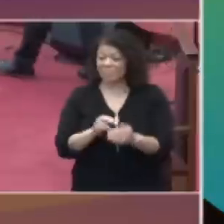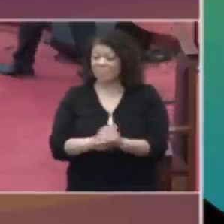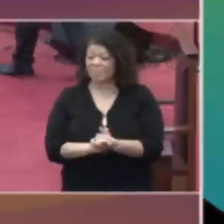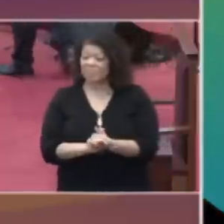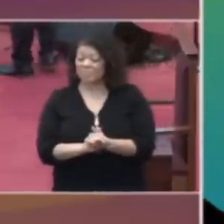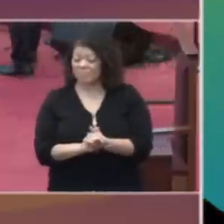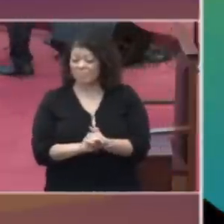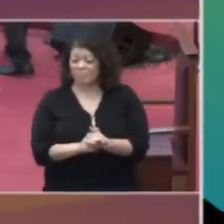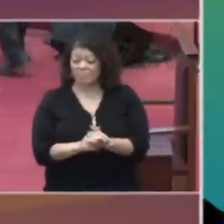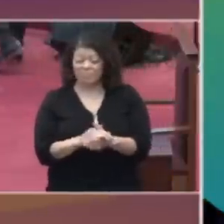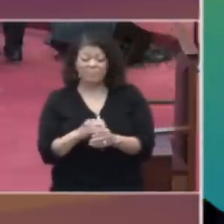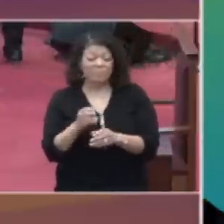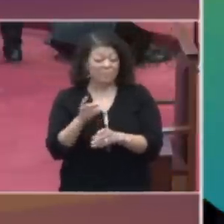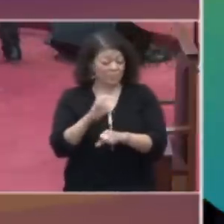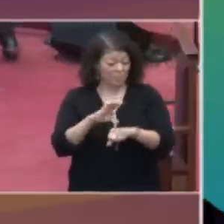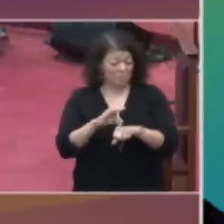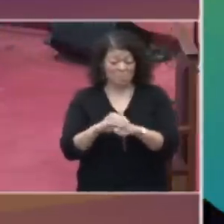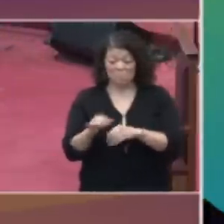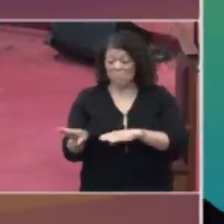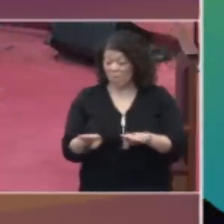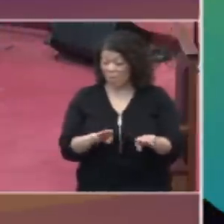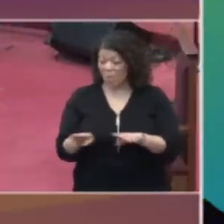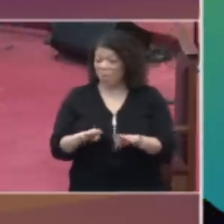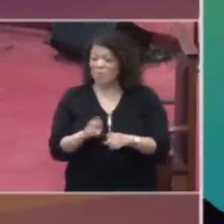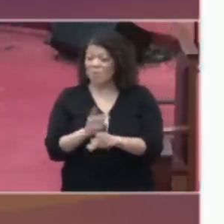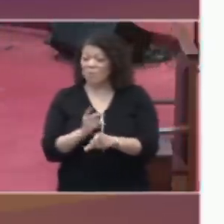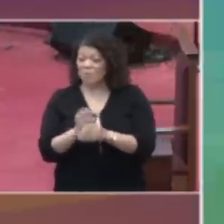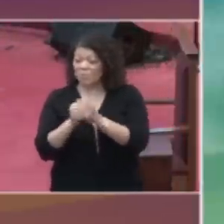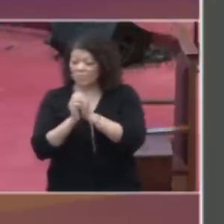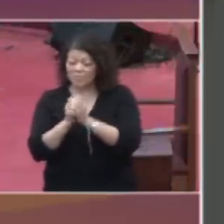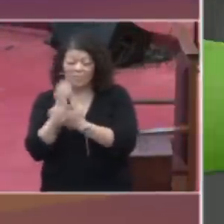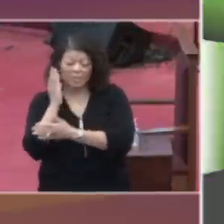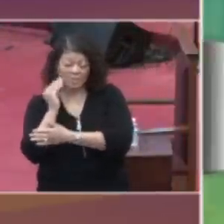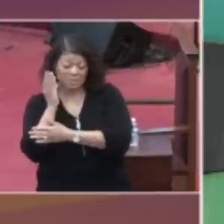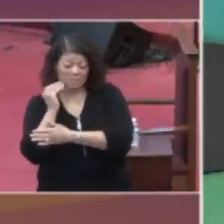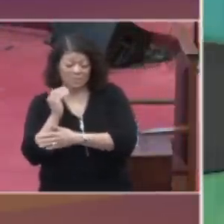sanctuary etiquette and maintaining a worshipful experience.